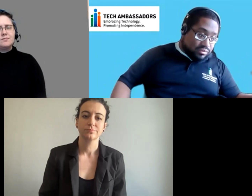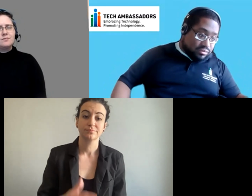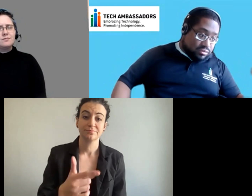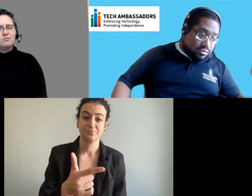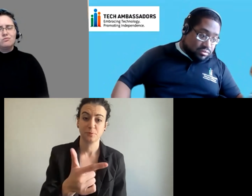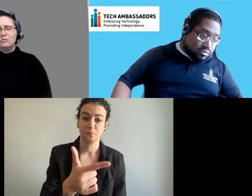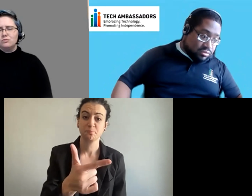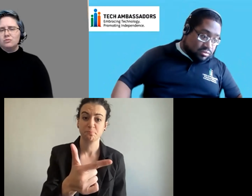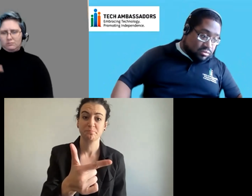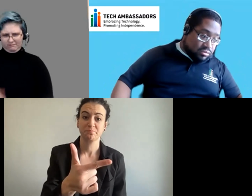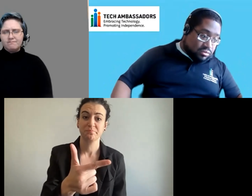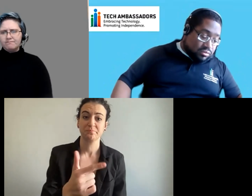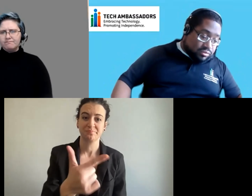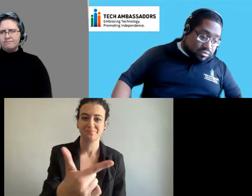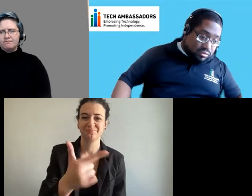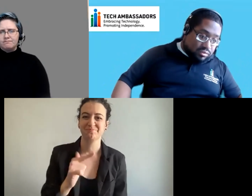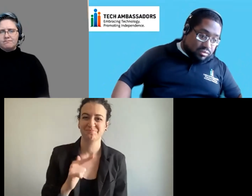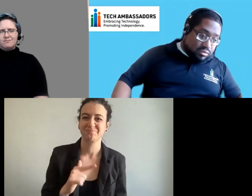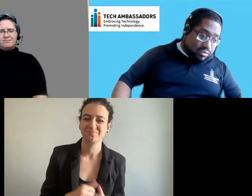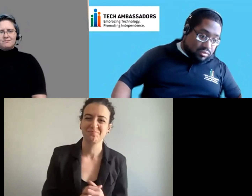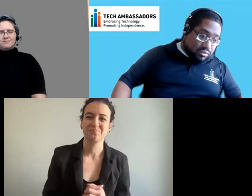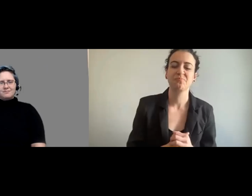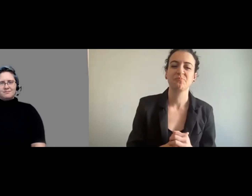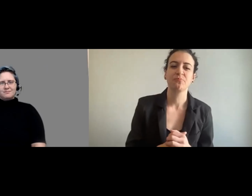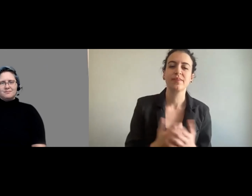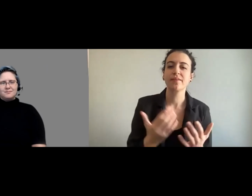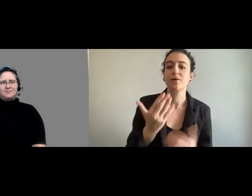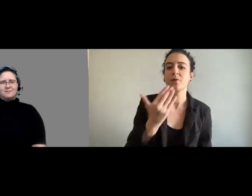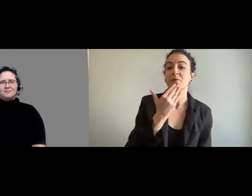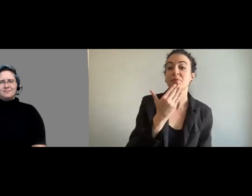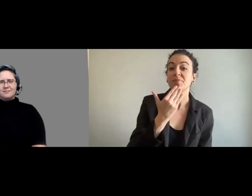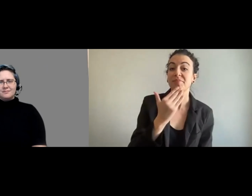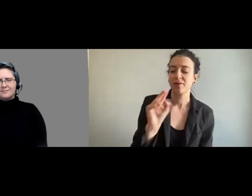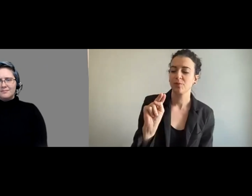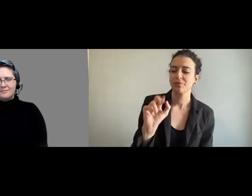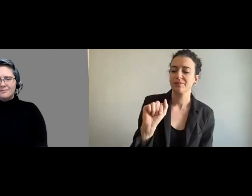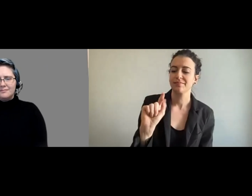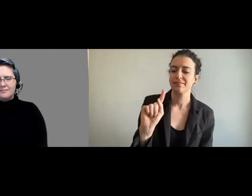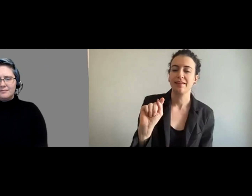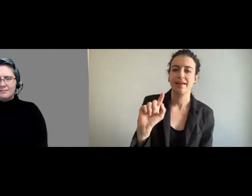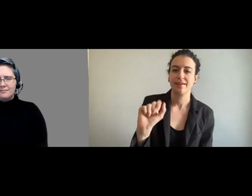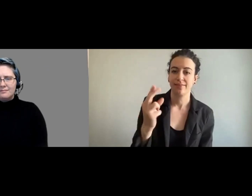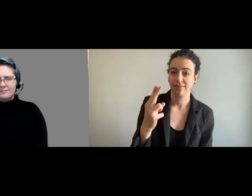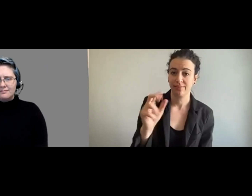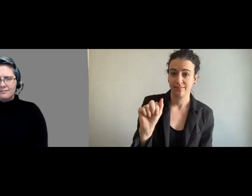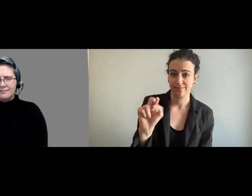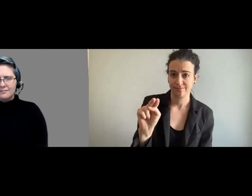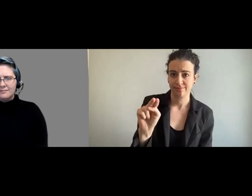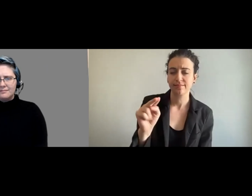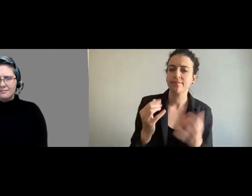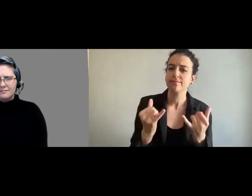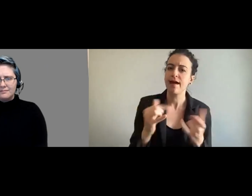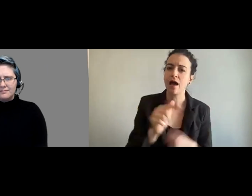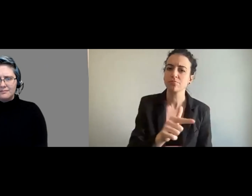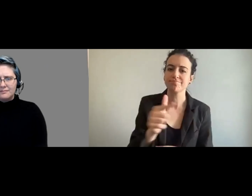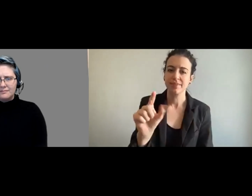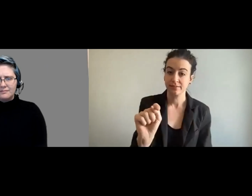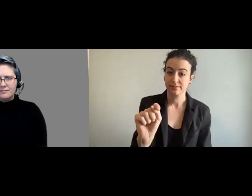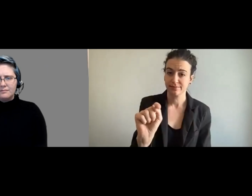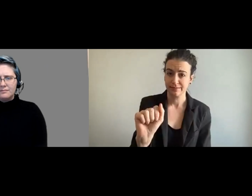All right. Awesome. Thank you very much, Nathan. All right. I'm going to call on Tanner.